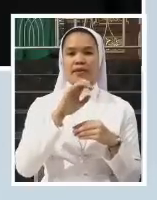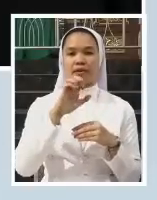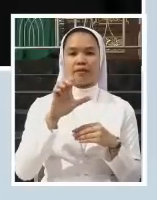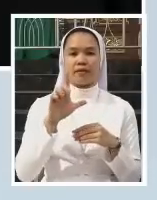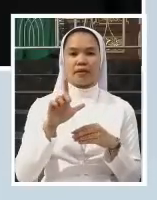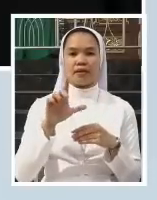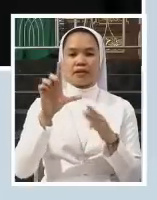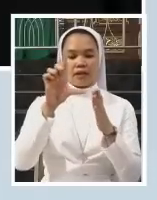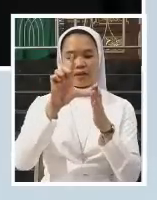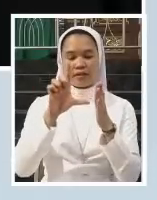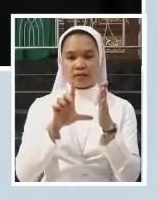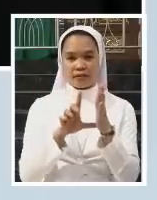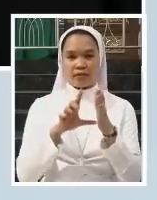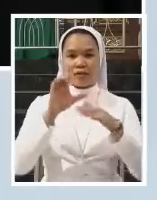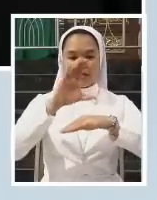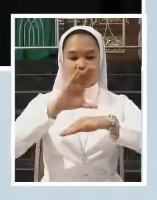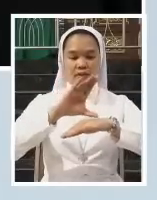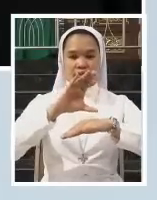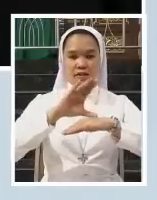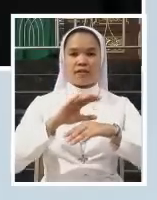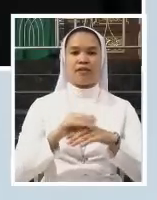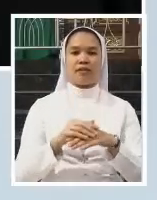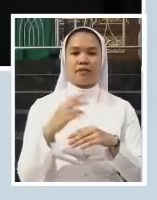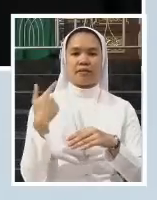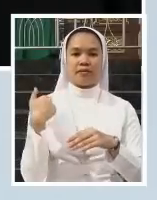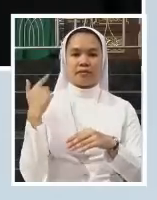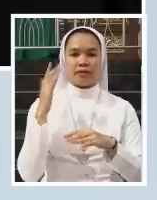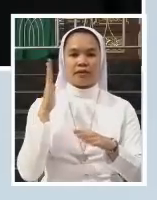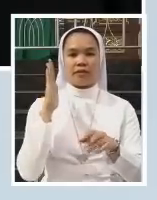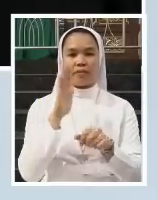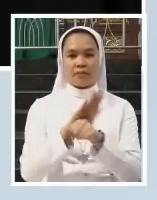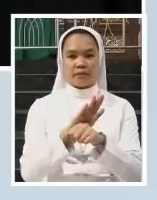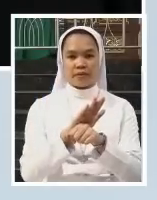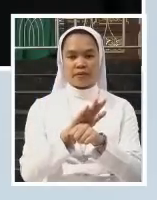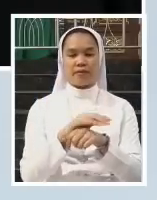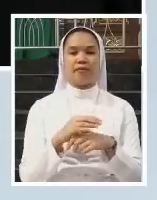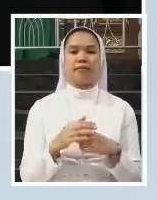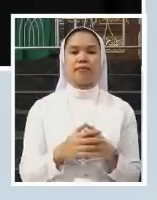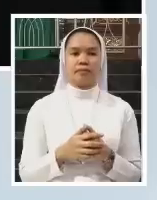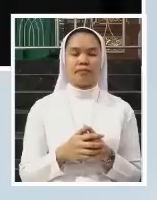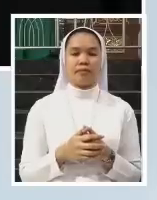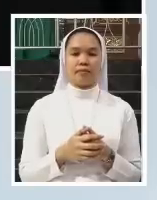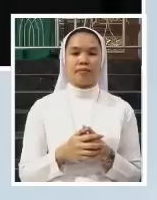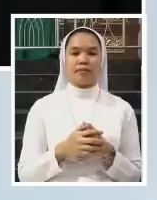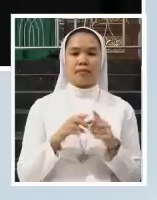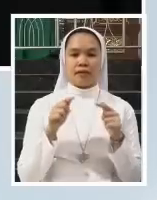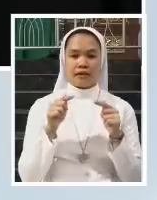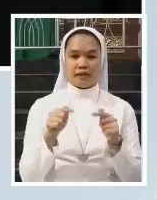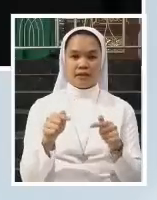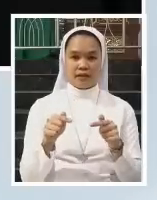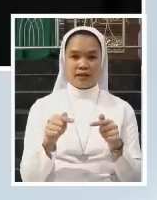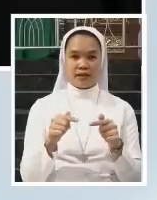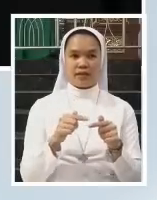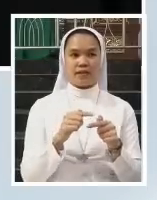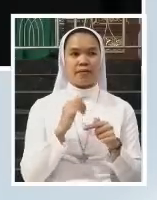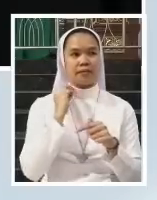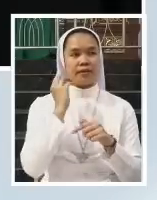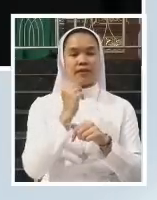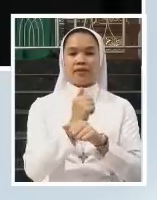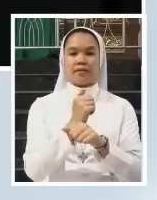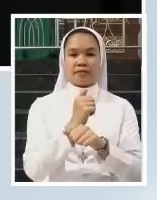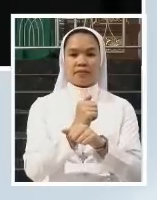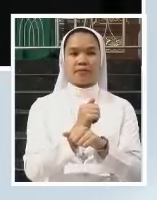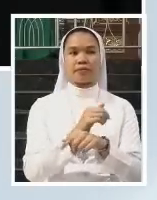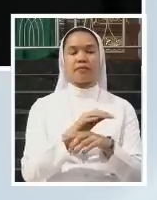law and the Archdiocesan statutes in approved consuetudo. This appointment shall take effect on July